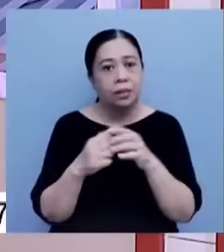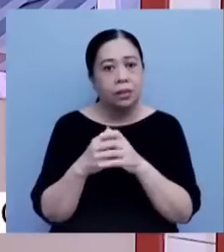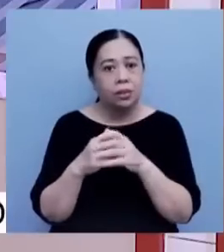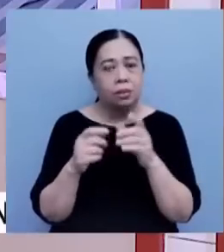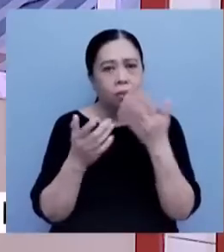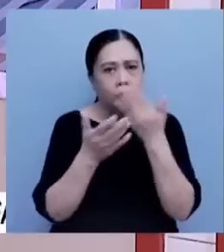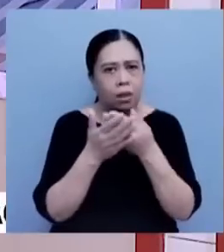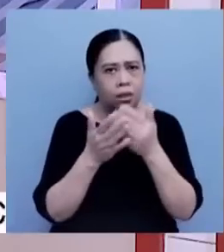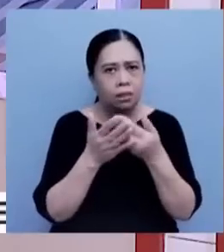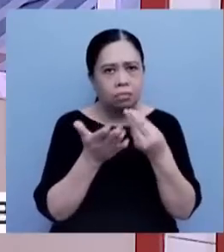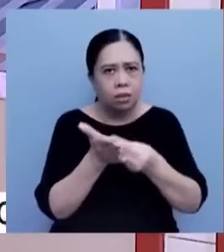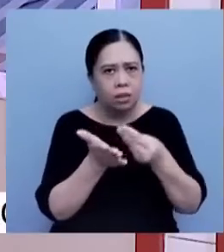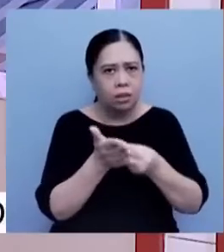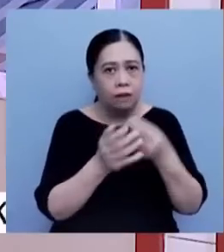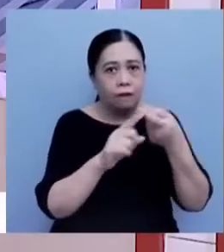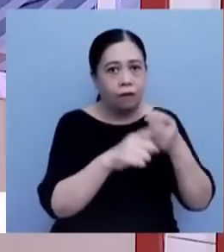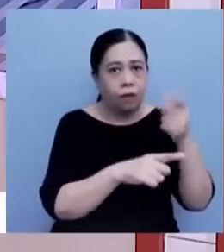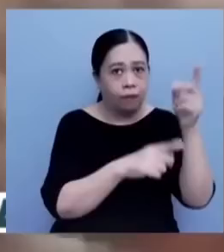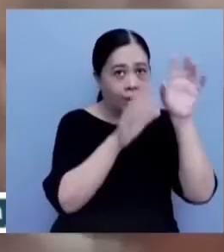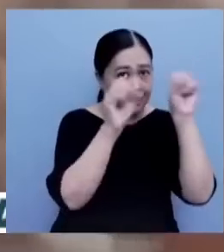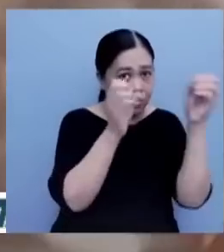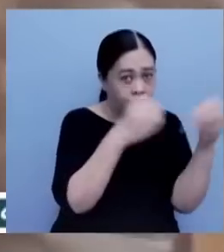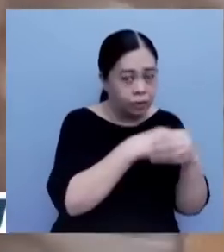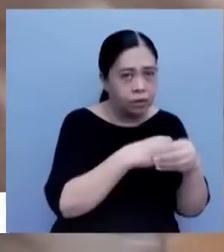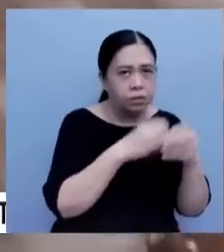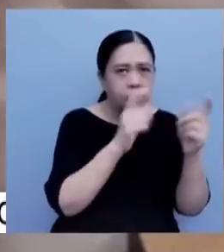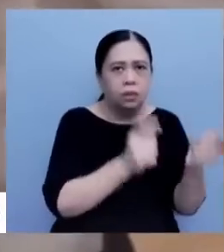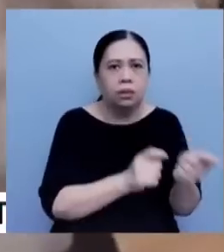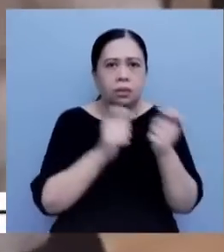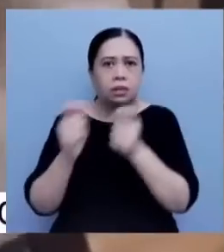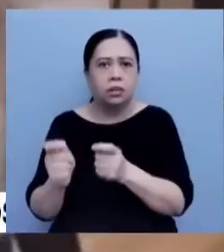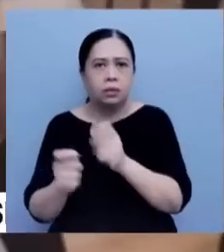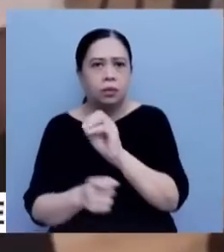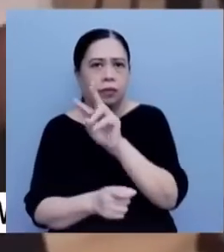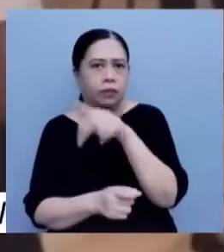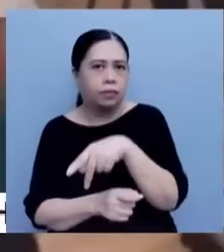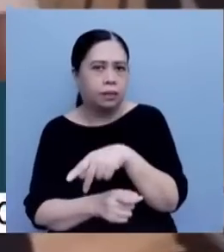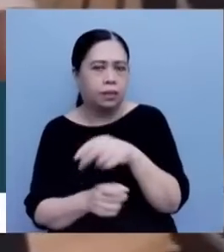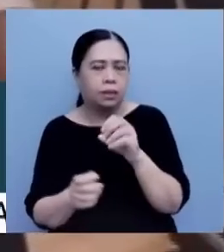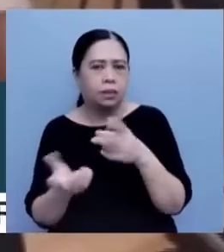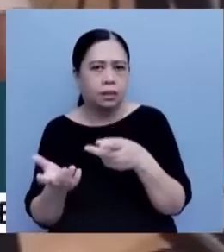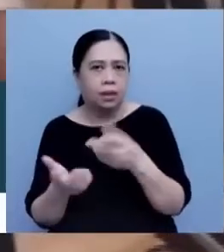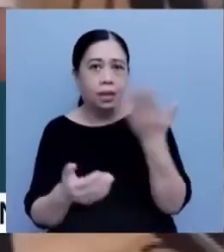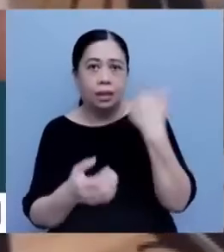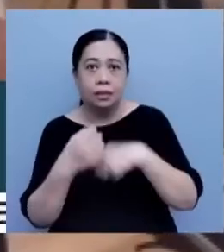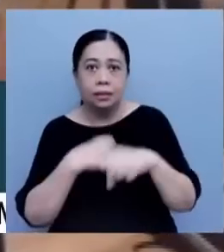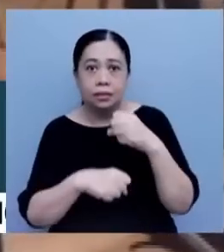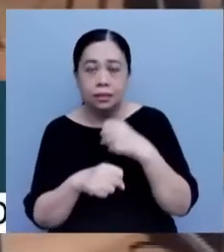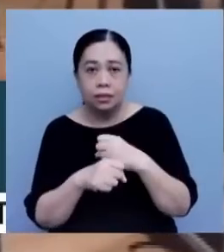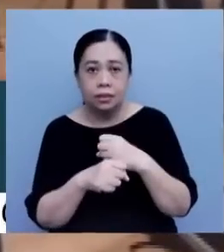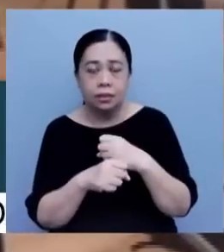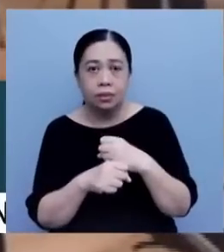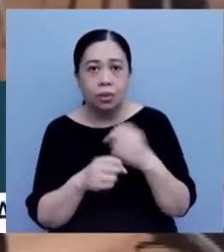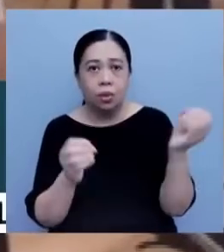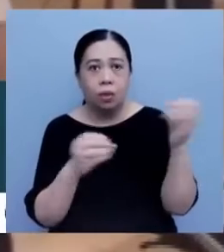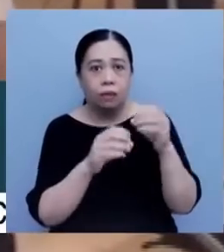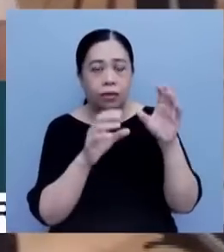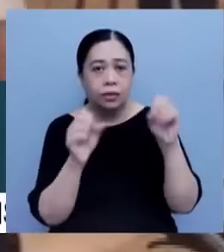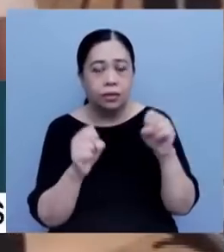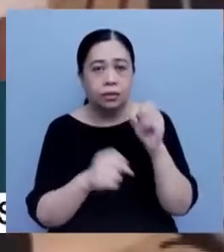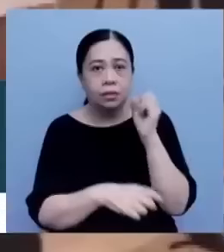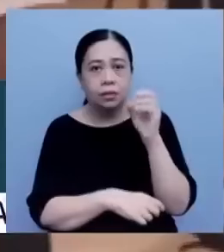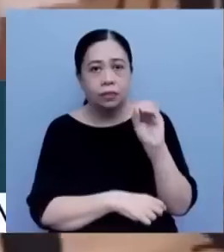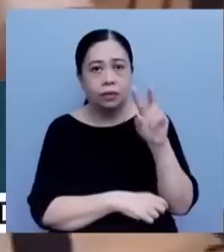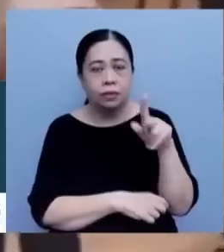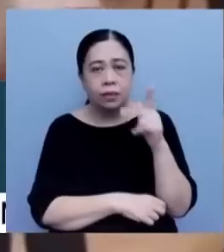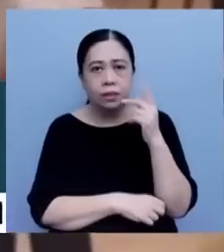office of the vice president to the vice president's office in 2022. See, last year, The office of Vice President Sara Duterte received